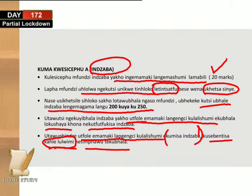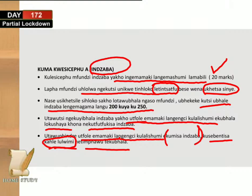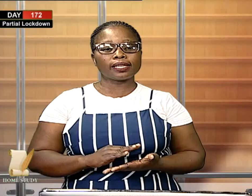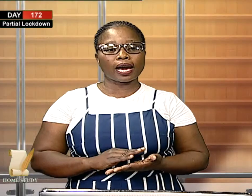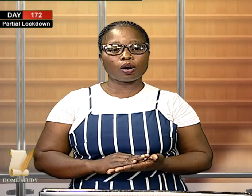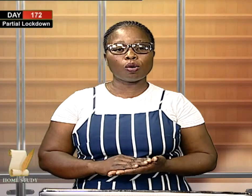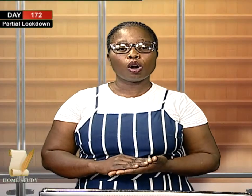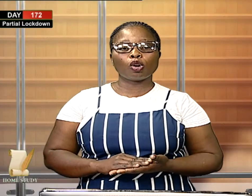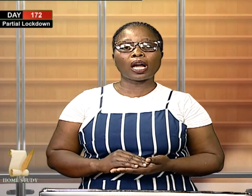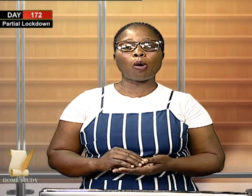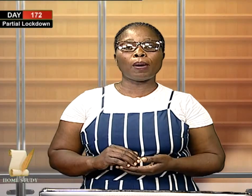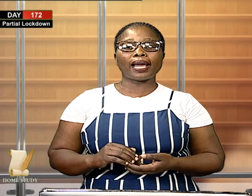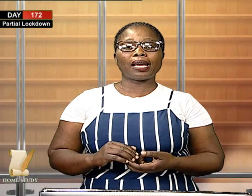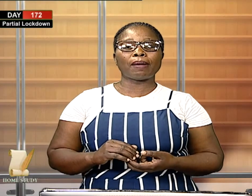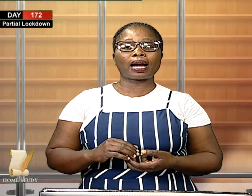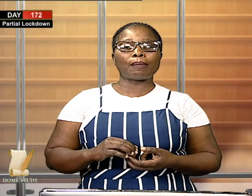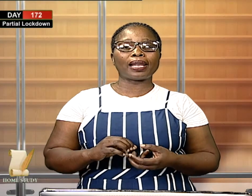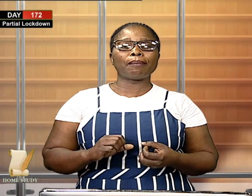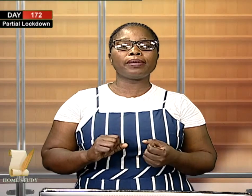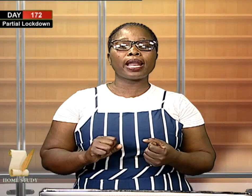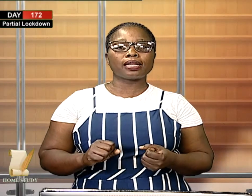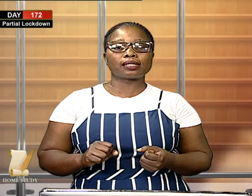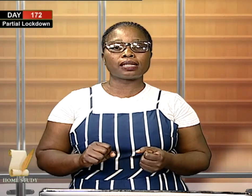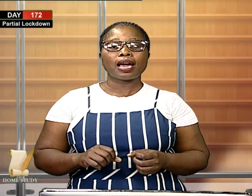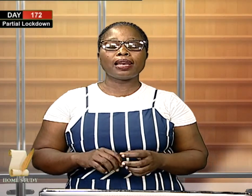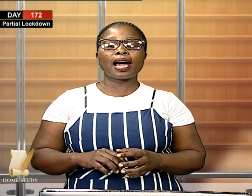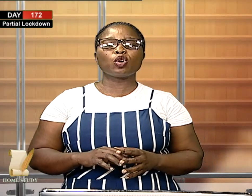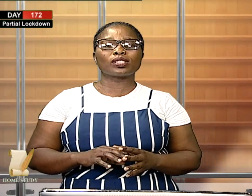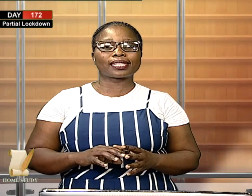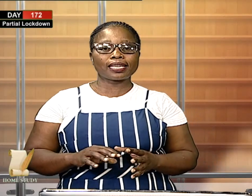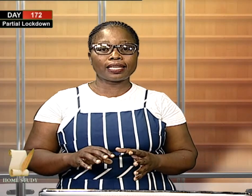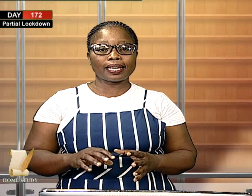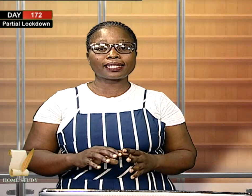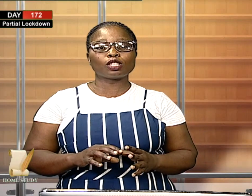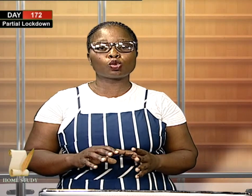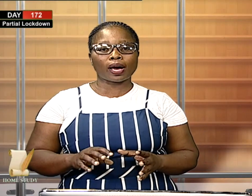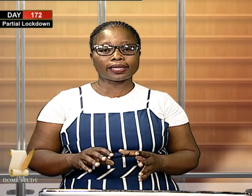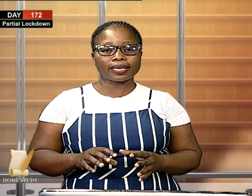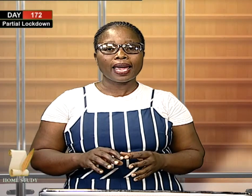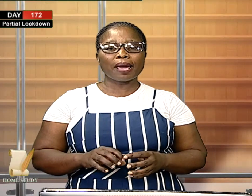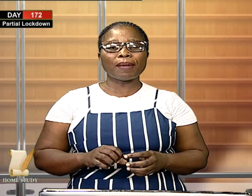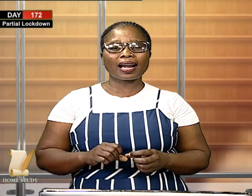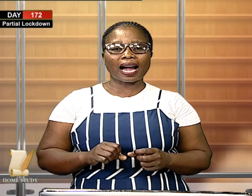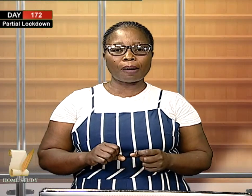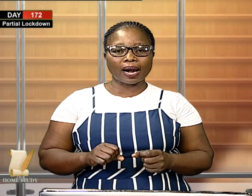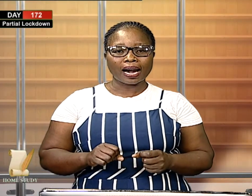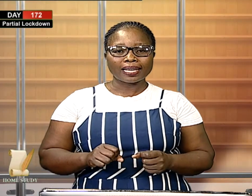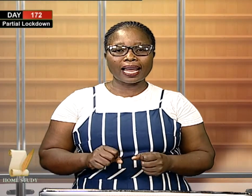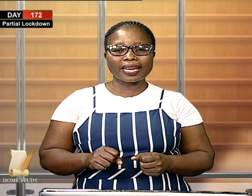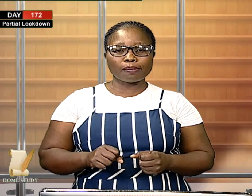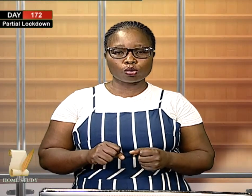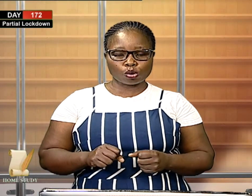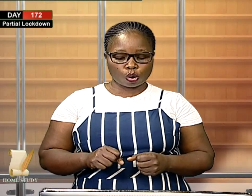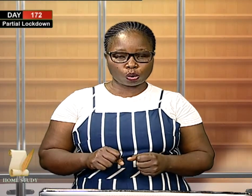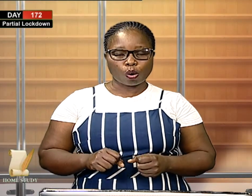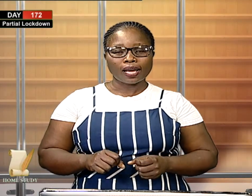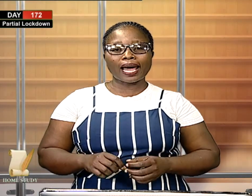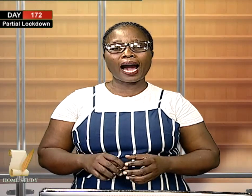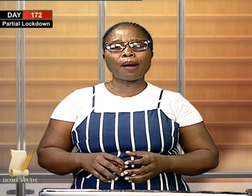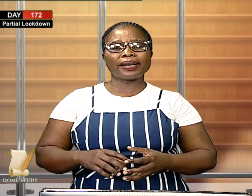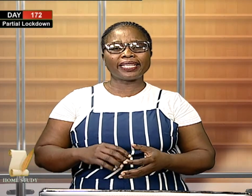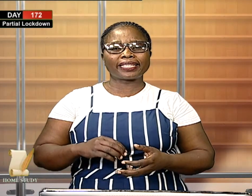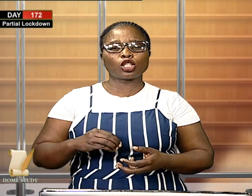ngunanga umfundzi nangu lotawubhala emagama lamnanzi lanothile esiswati emagama